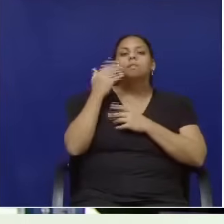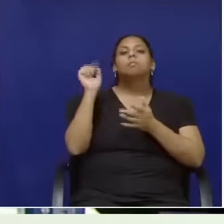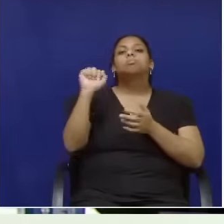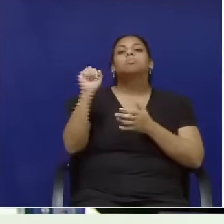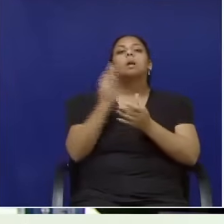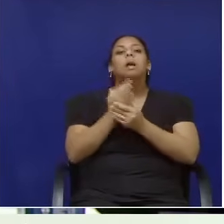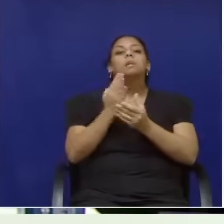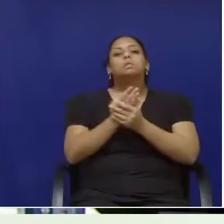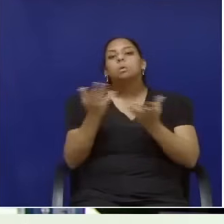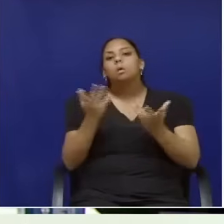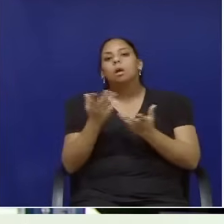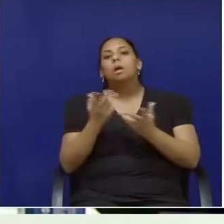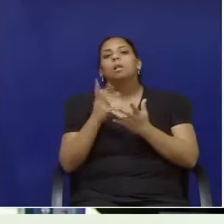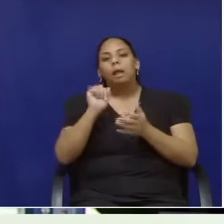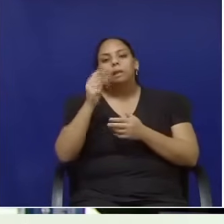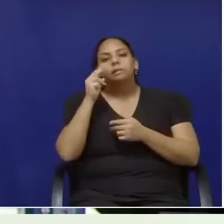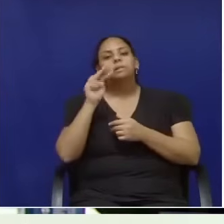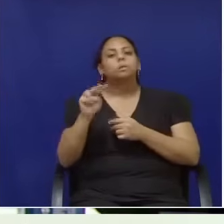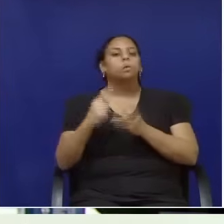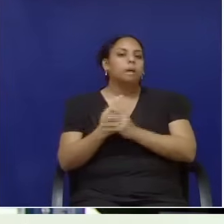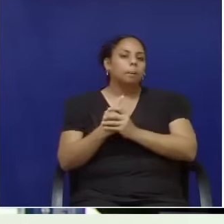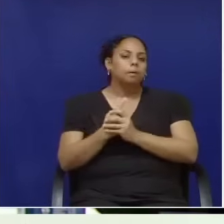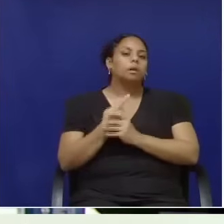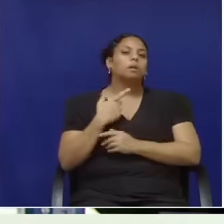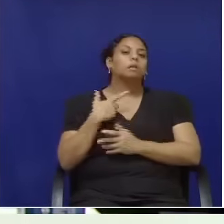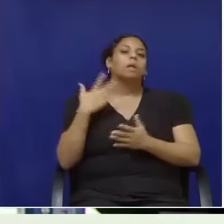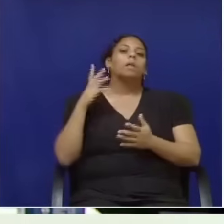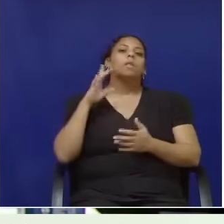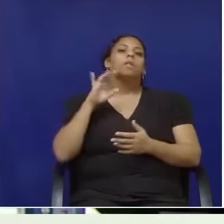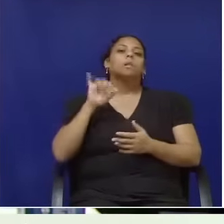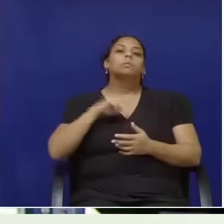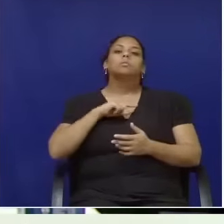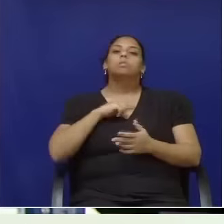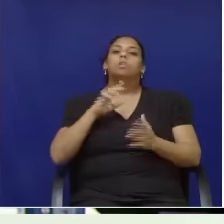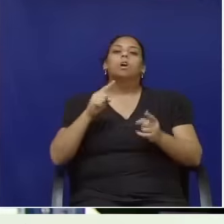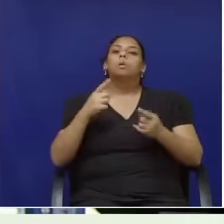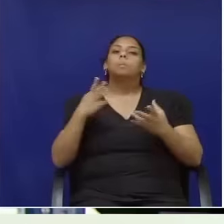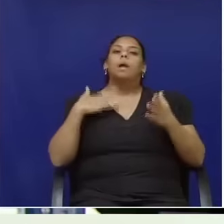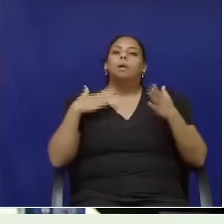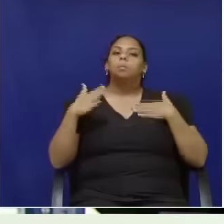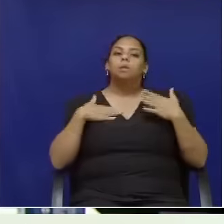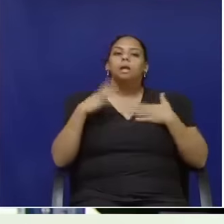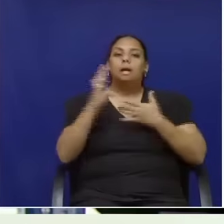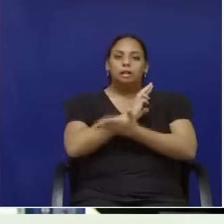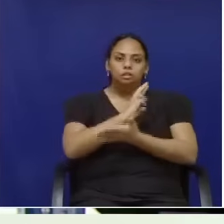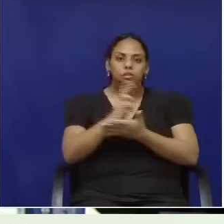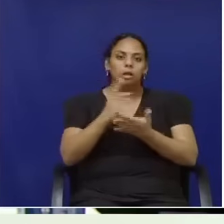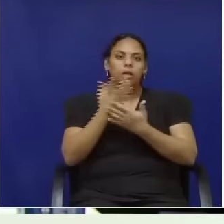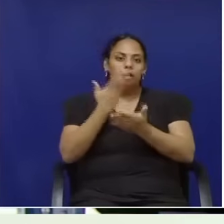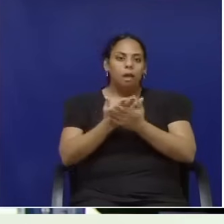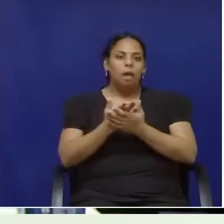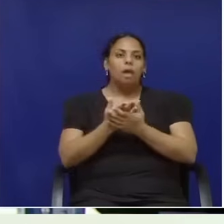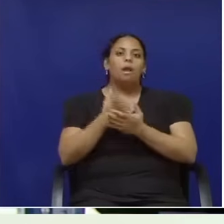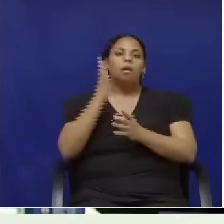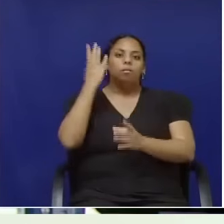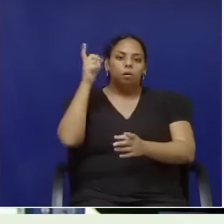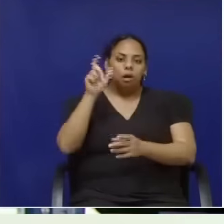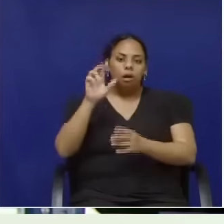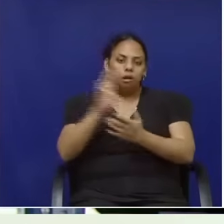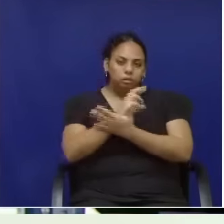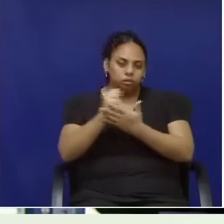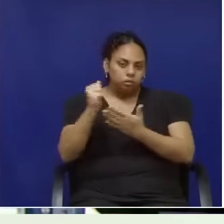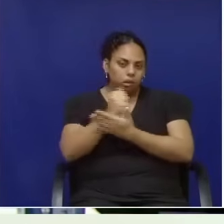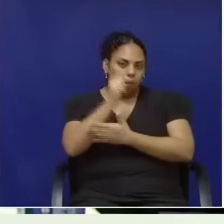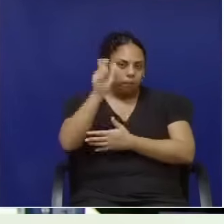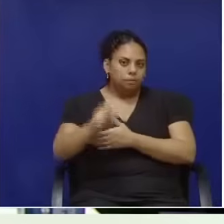are, and therefore there can be an administrator or a registrar that can actually push a case beyond what the people